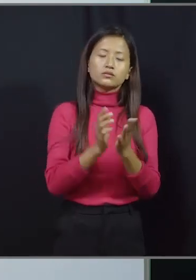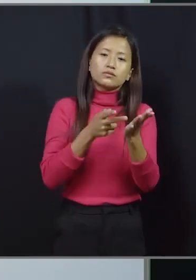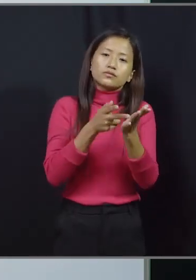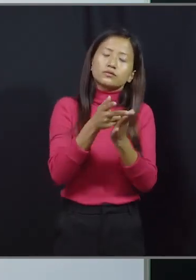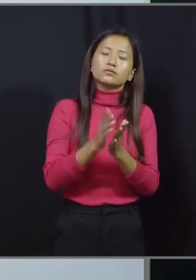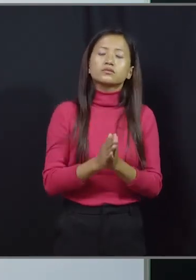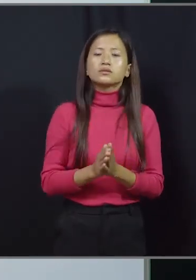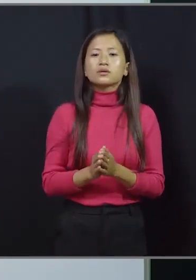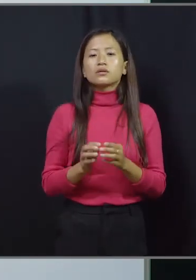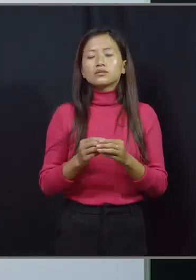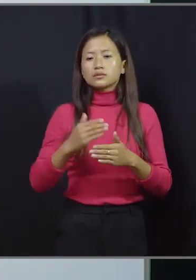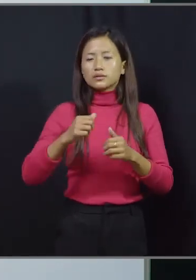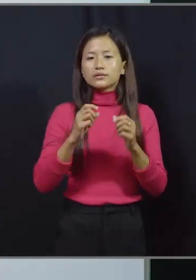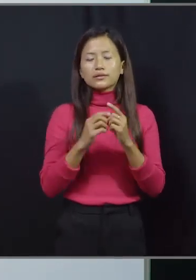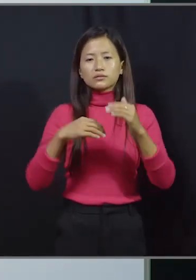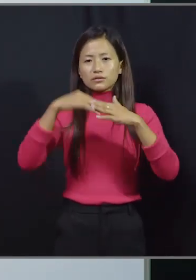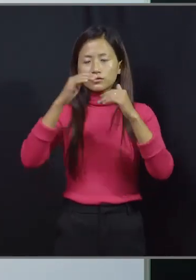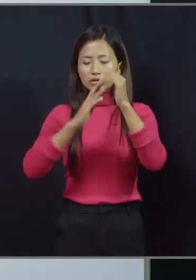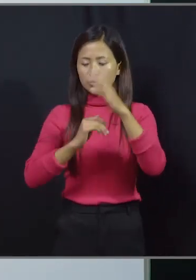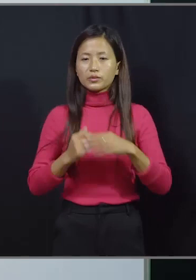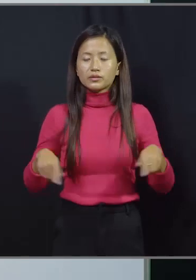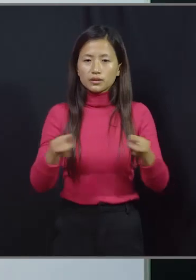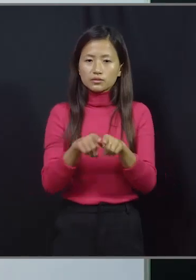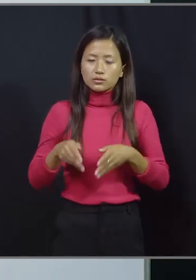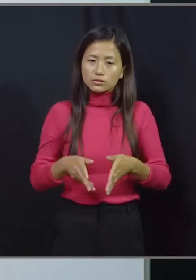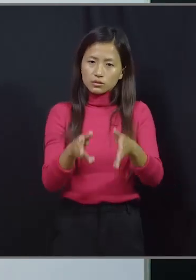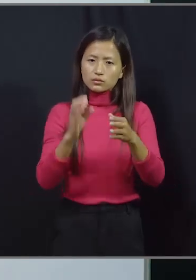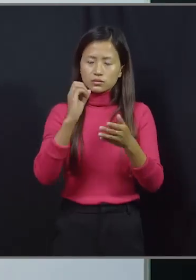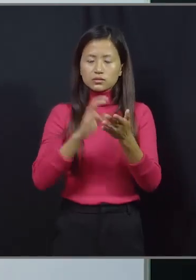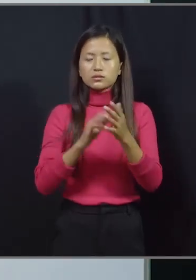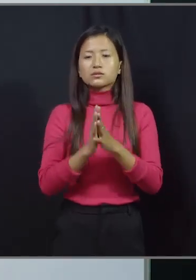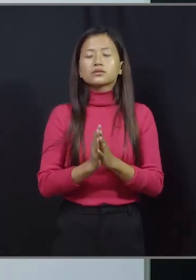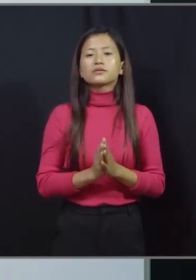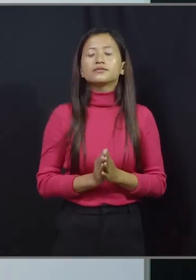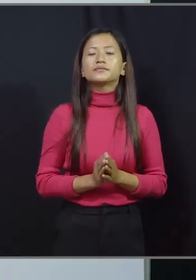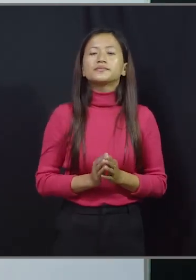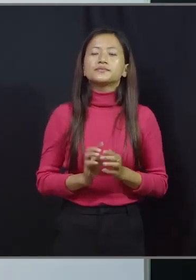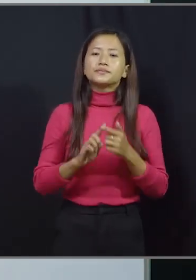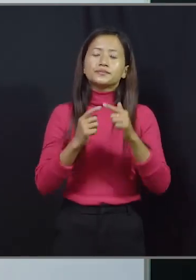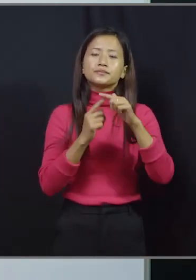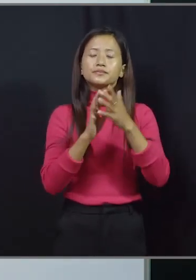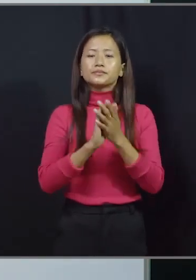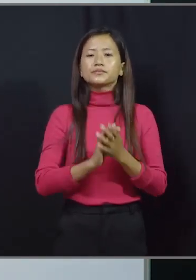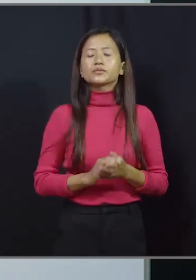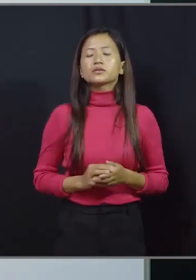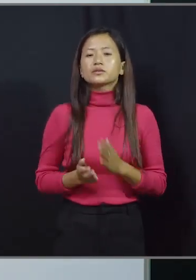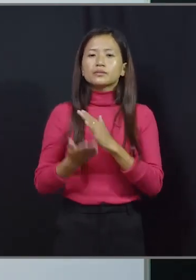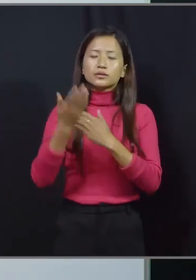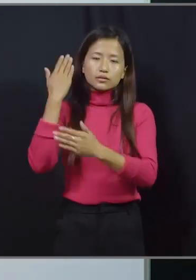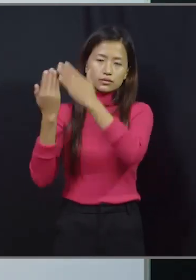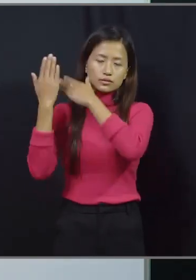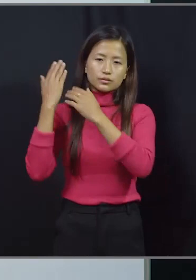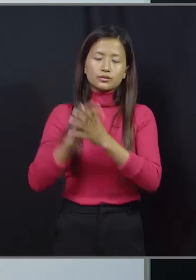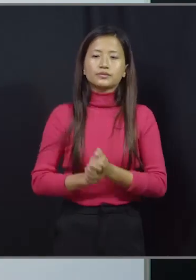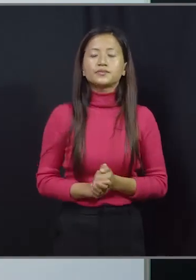the topography, the development, the road condition of your village, etc. So that's how bending, it depicts a history.